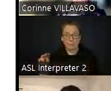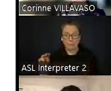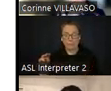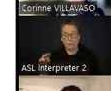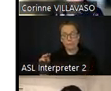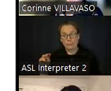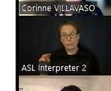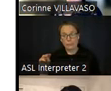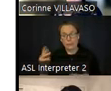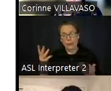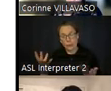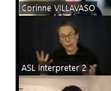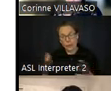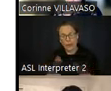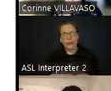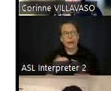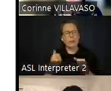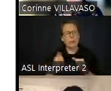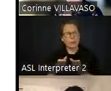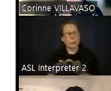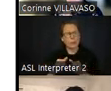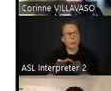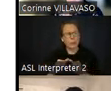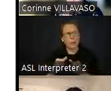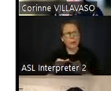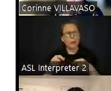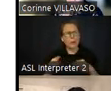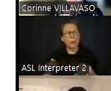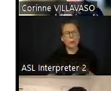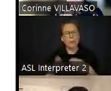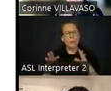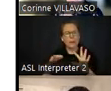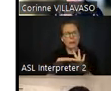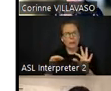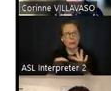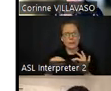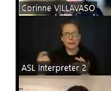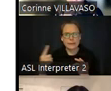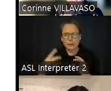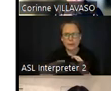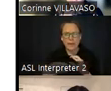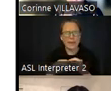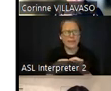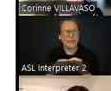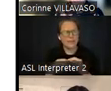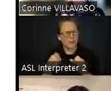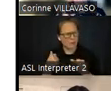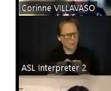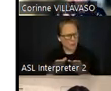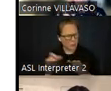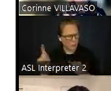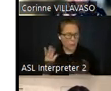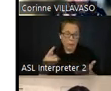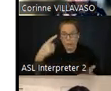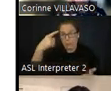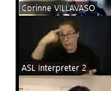It was brought up also, I think, during the public comment about, or maybe it's just something that I was thinking of and it